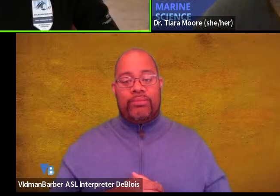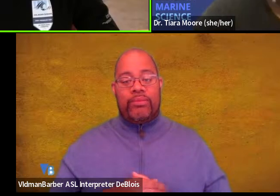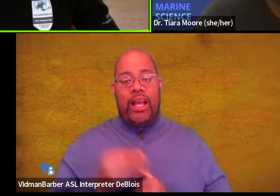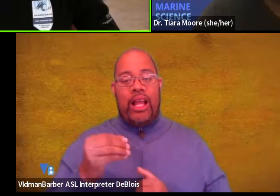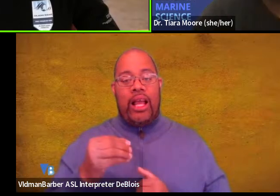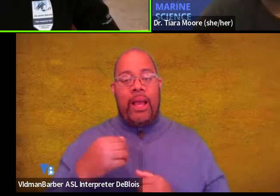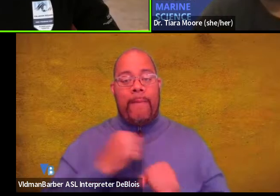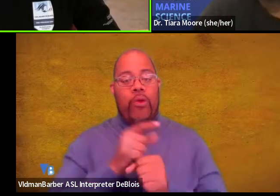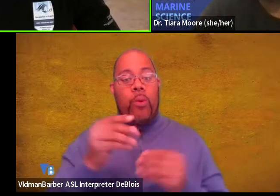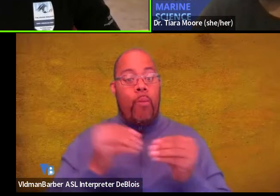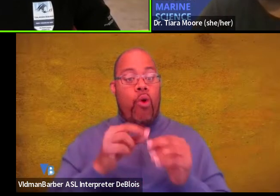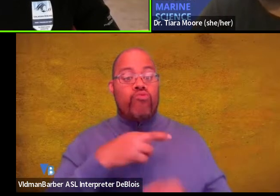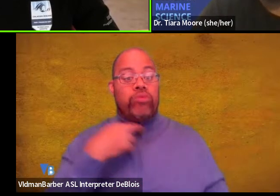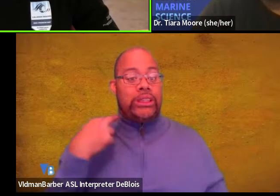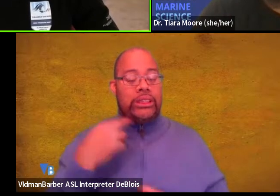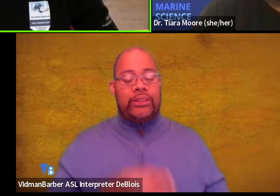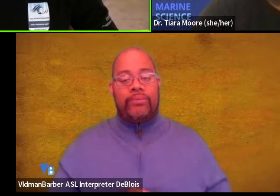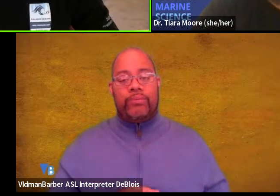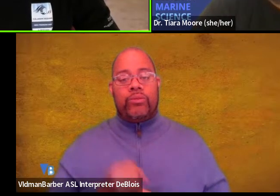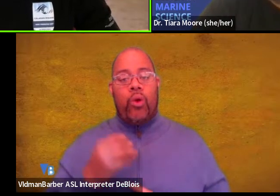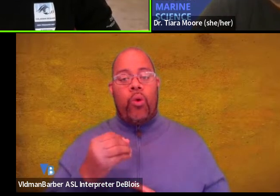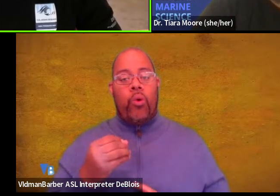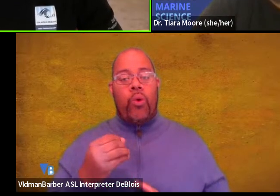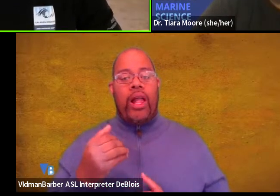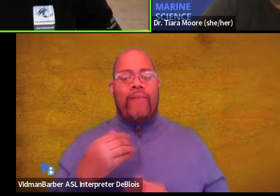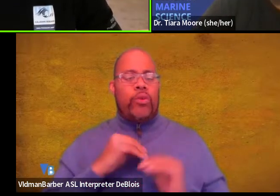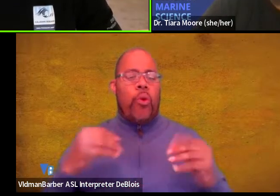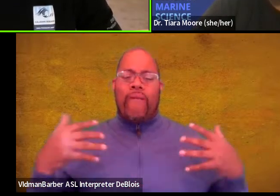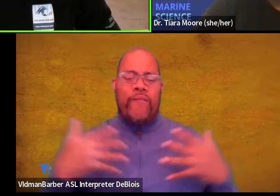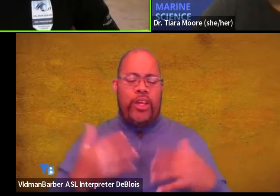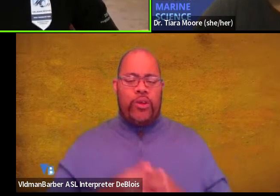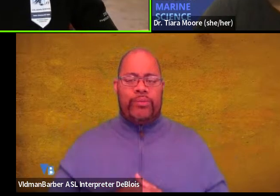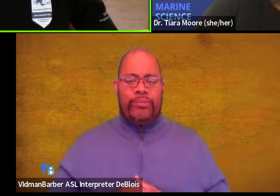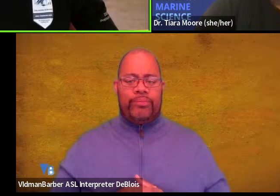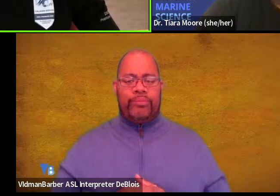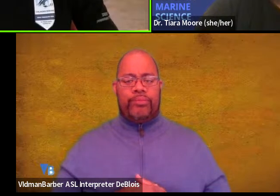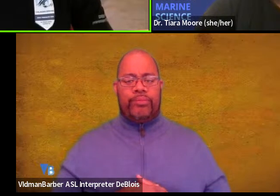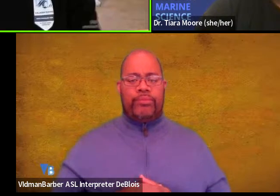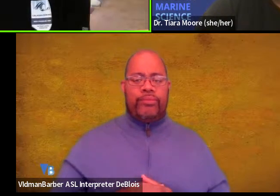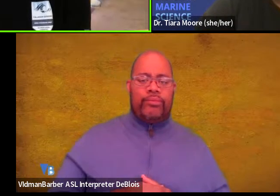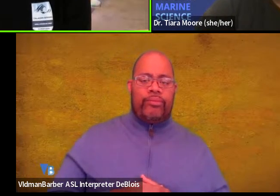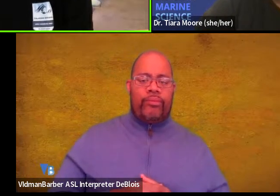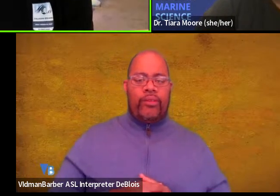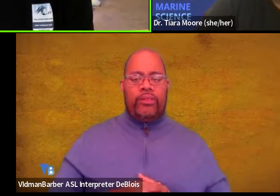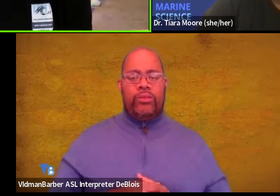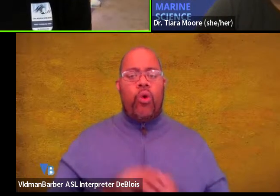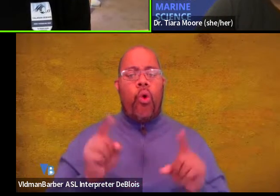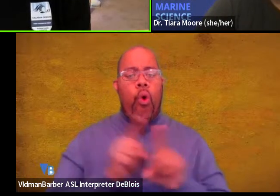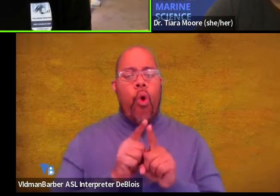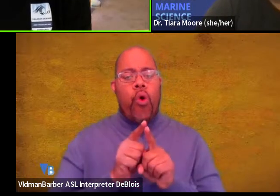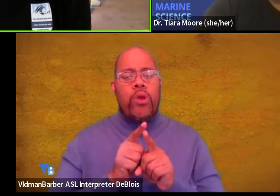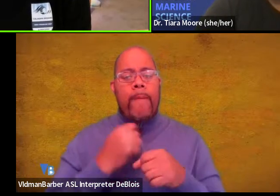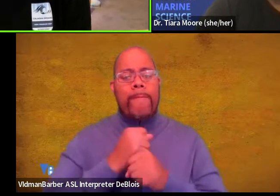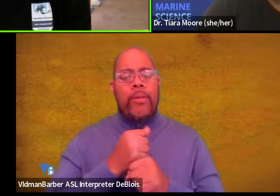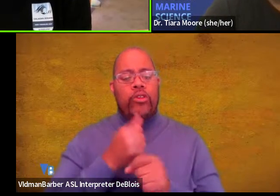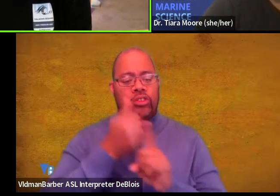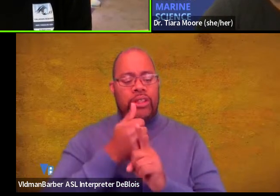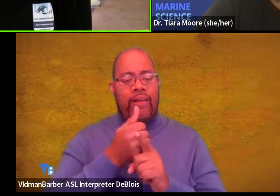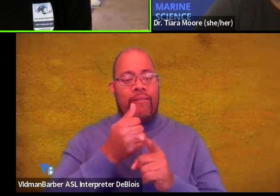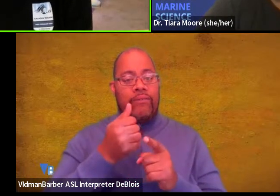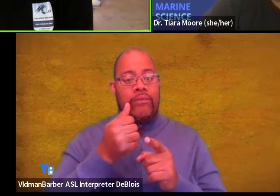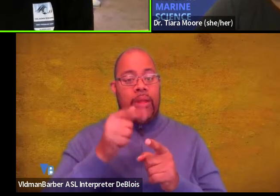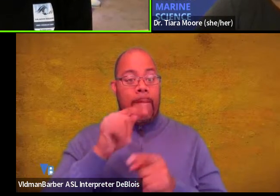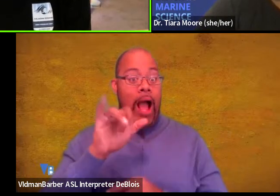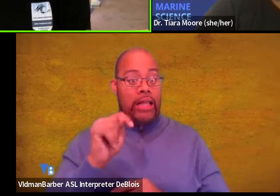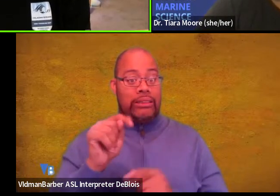and put you at even more risk. So there was no fear. And you also put yourself in the hands of the pilot,